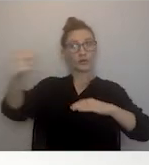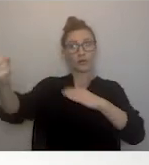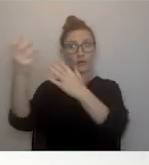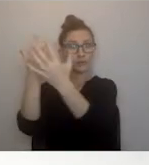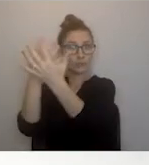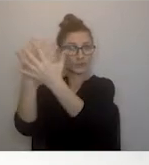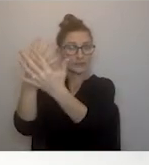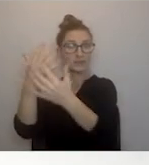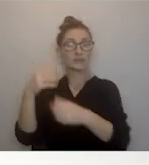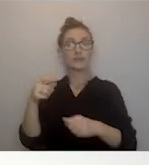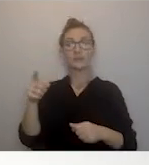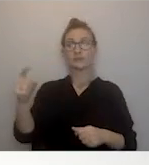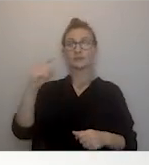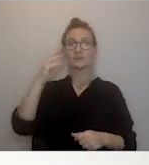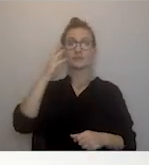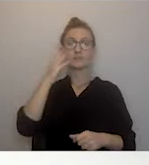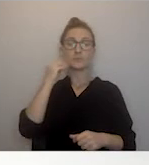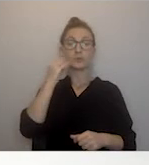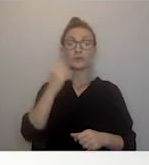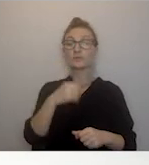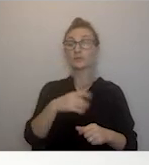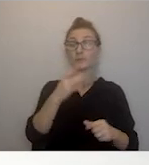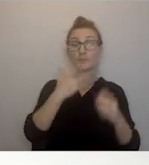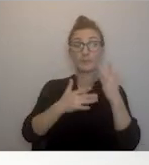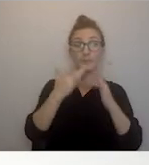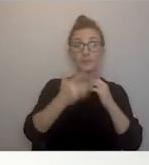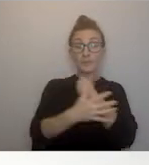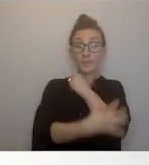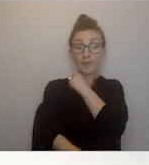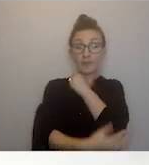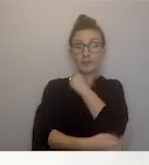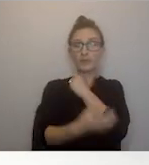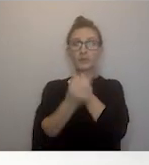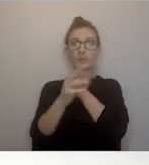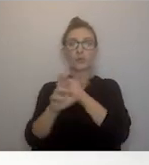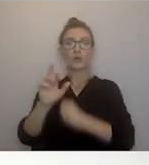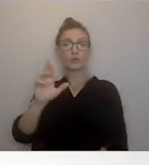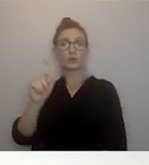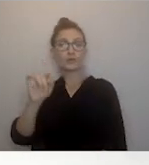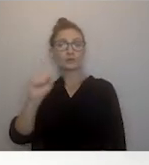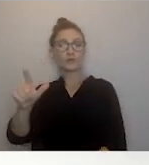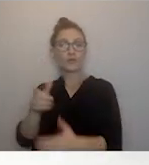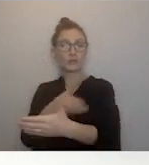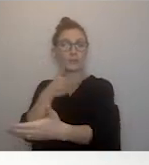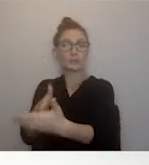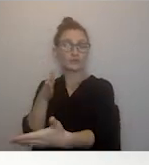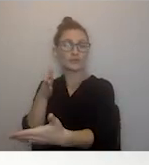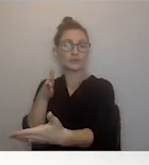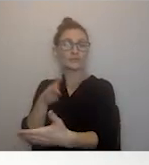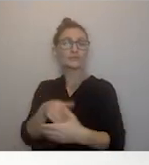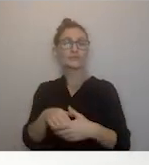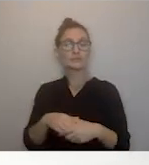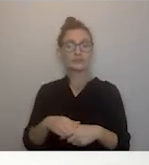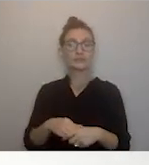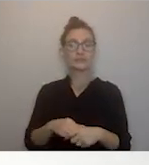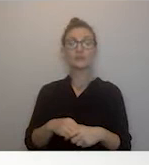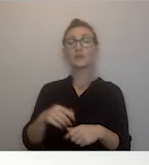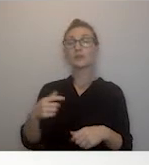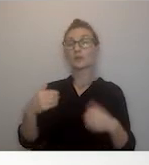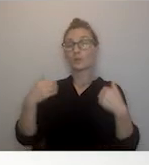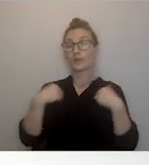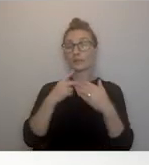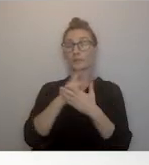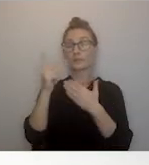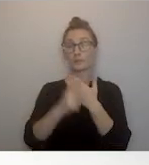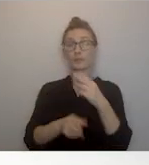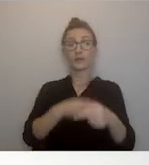prison. That are dealing with either extreme poverty or racial prejudices. One of our programs for that is a program we do at Polk County